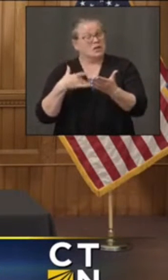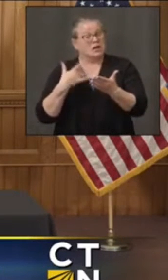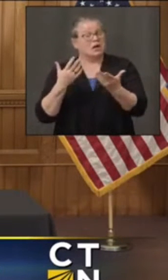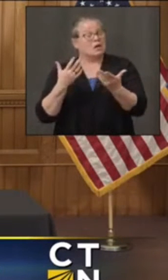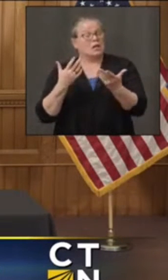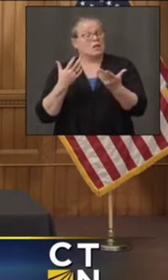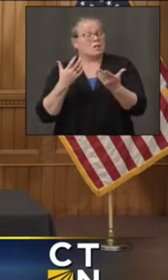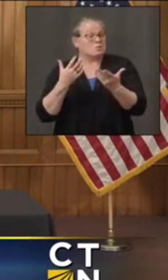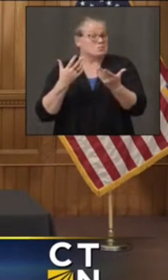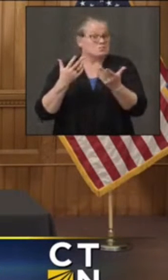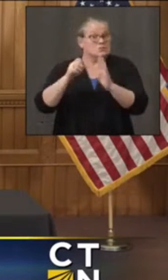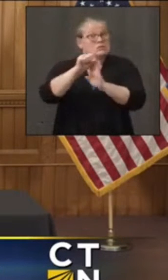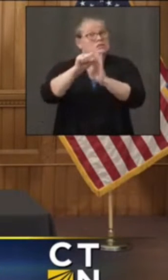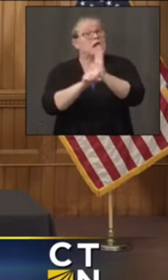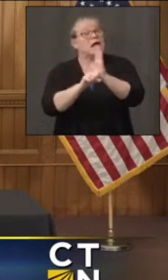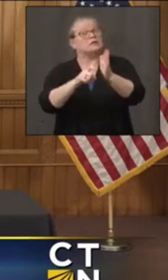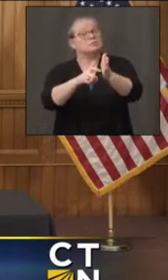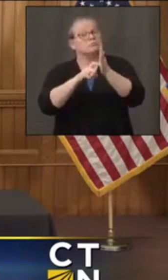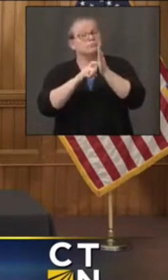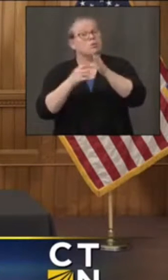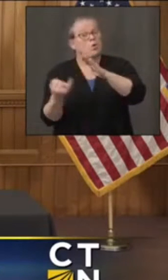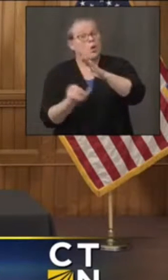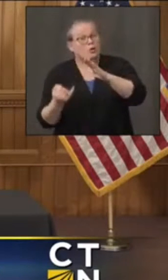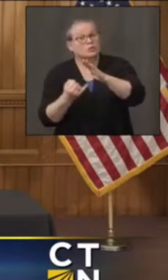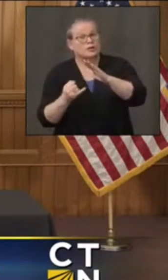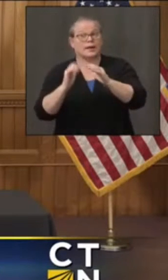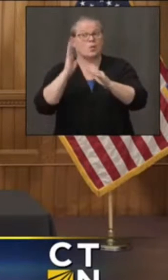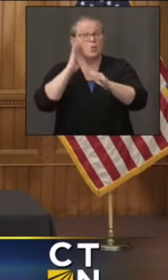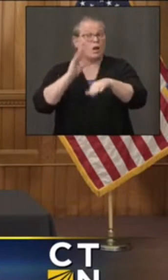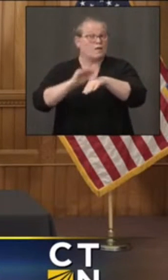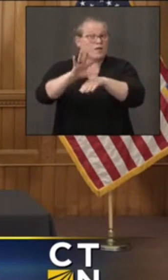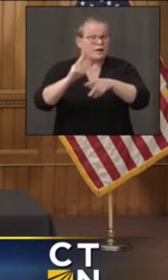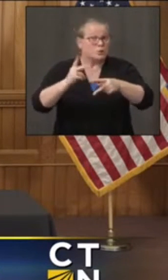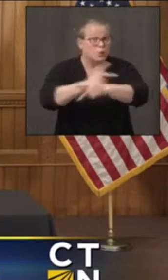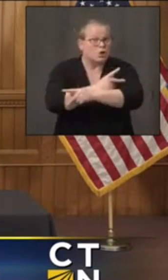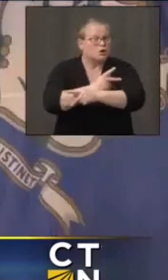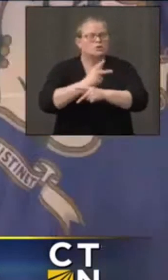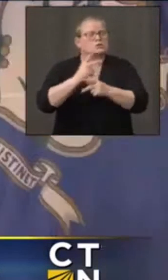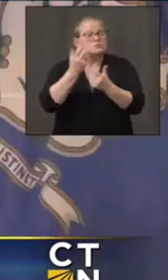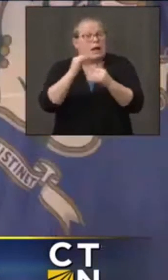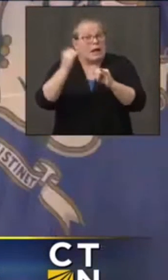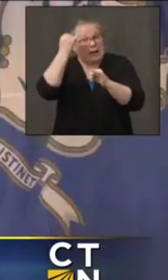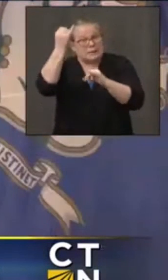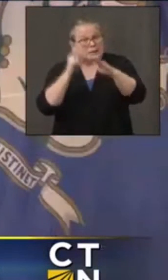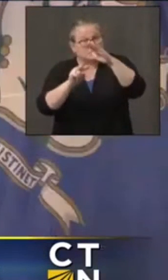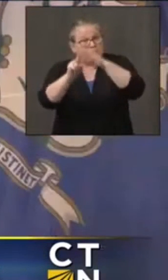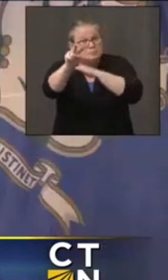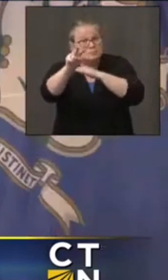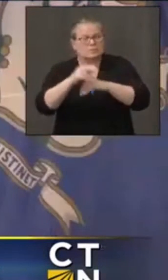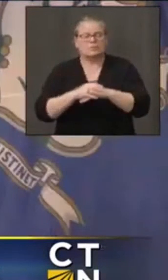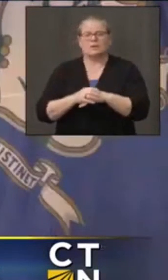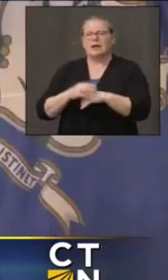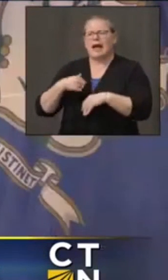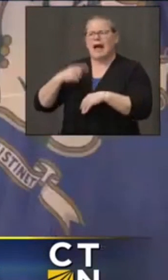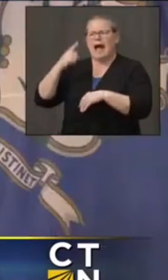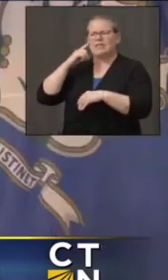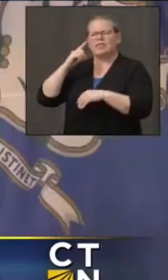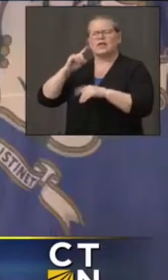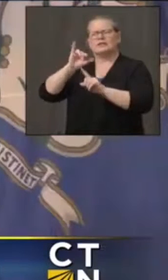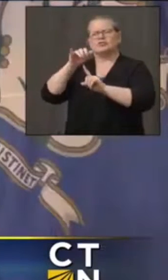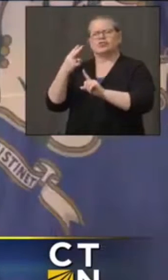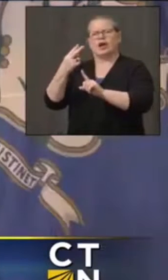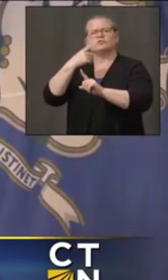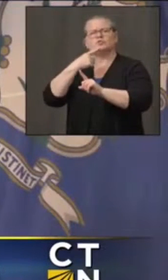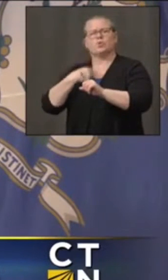Do you have any idea what it's going to do to the math? I think, Josh told me that with our new metrics, it'd be 33 that would be on that